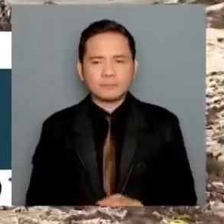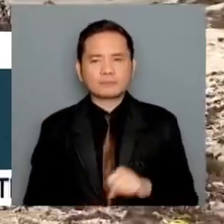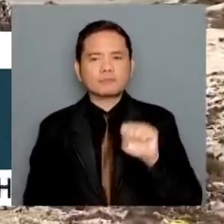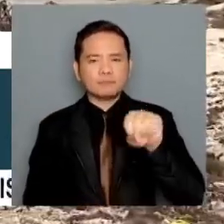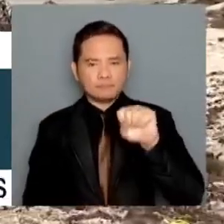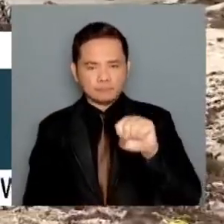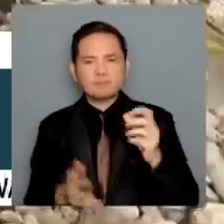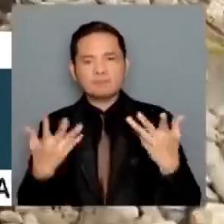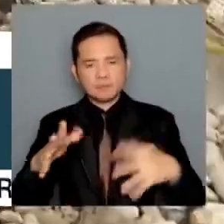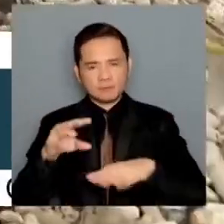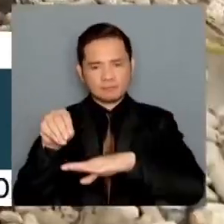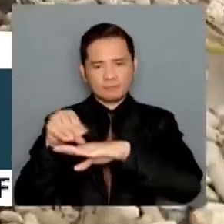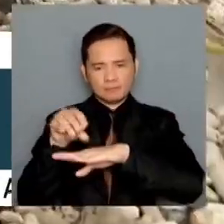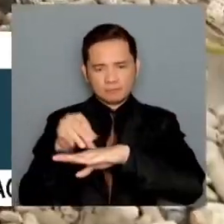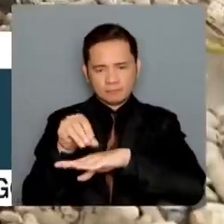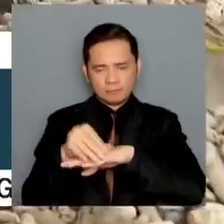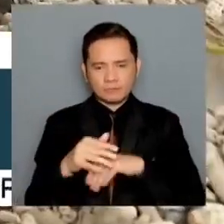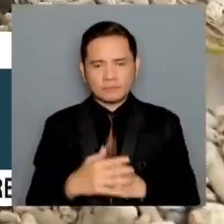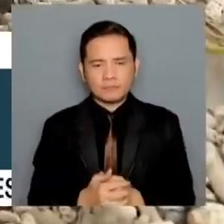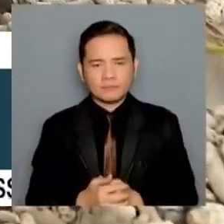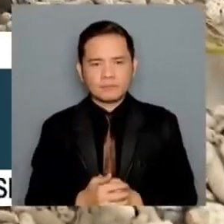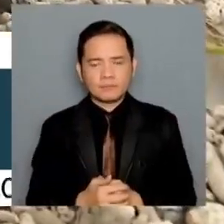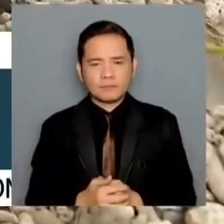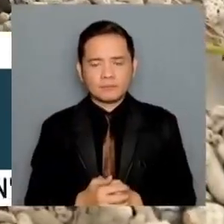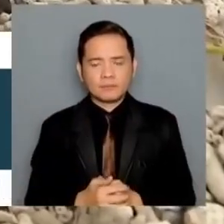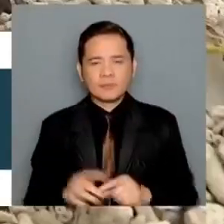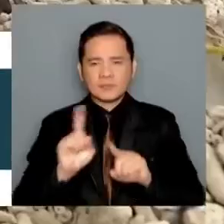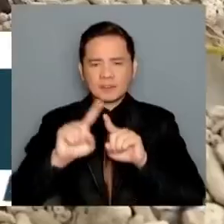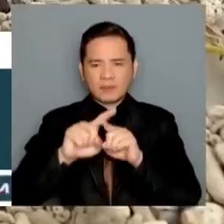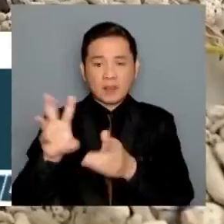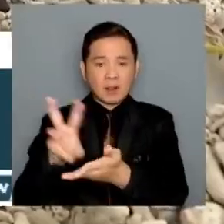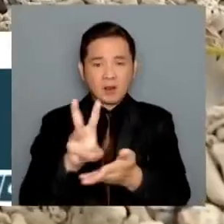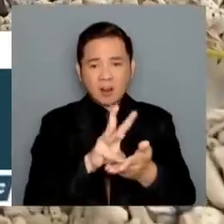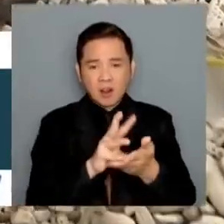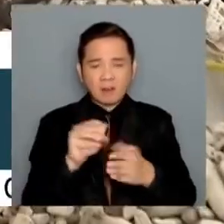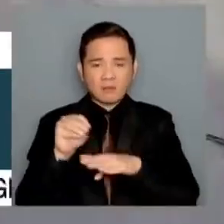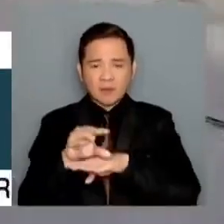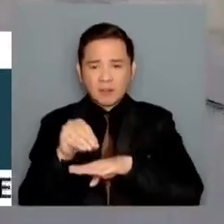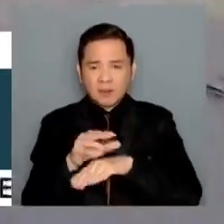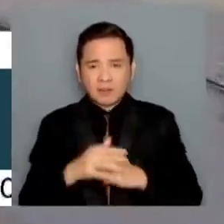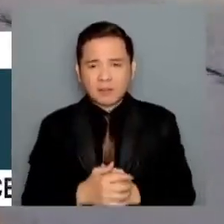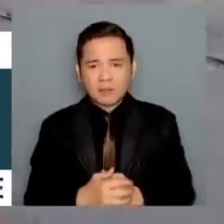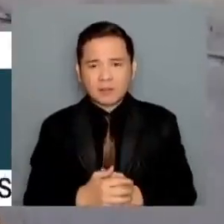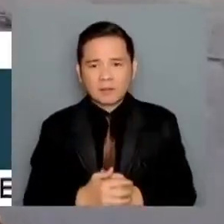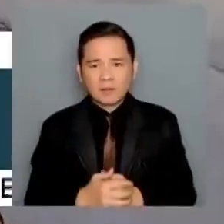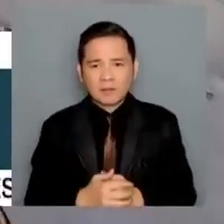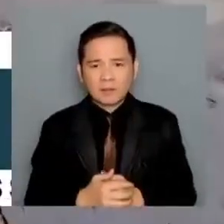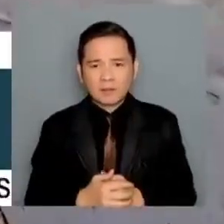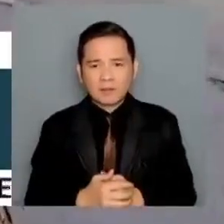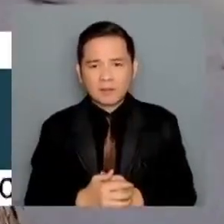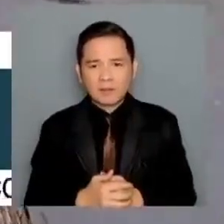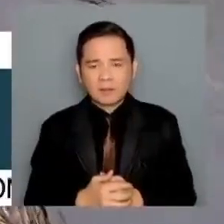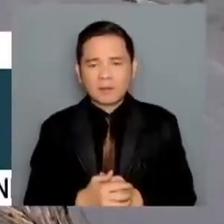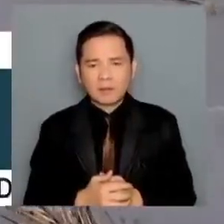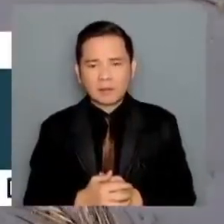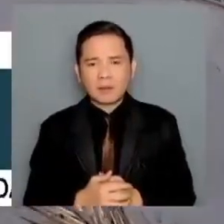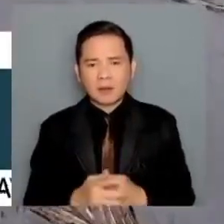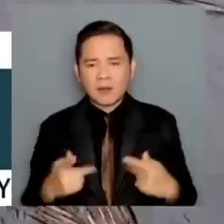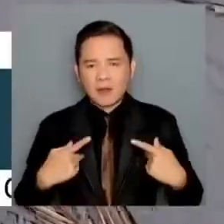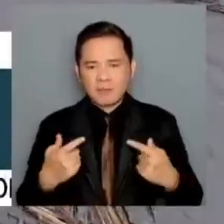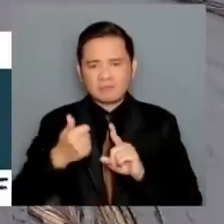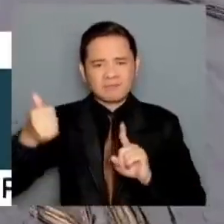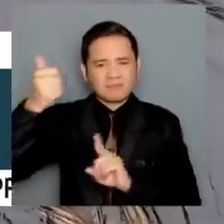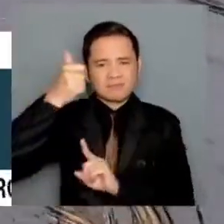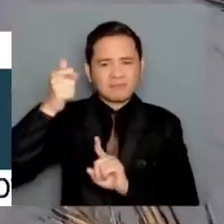and foremost to stop going to these areas. We have coordinated the Department of Social Welfare and Development, our